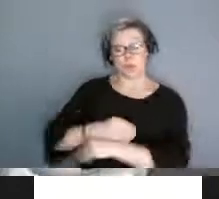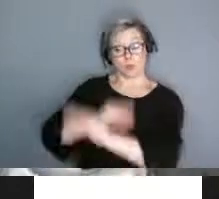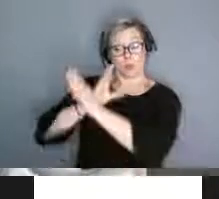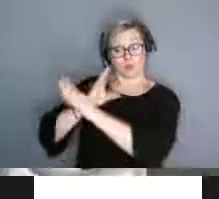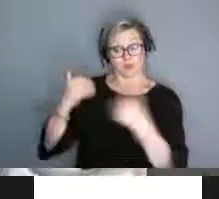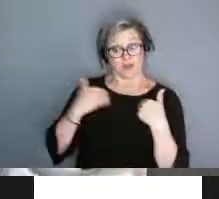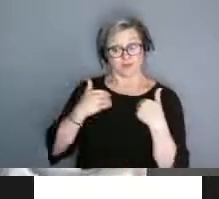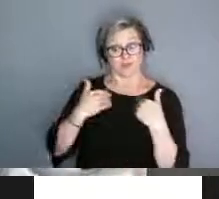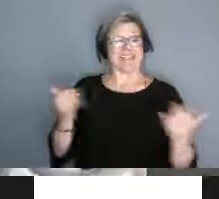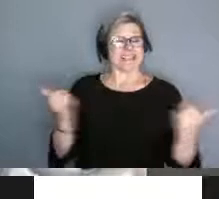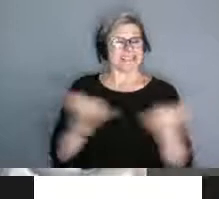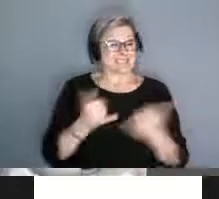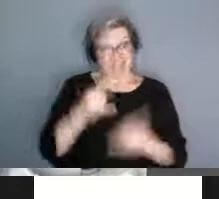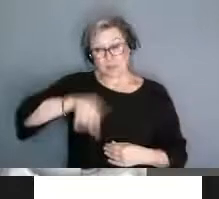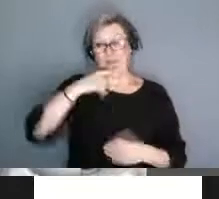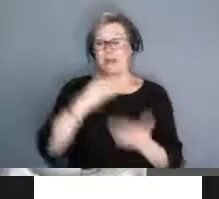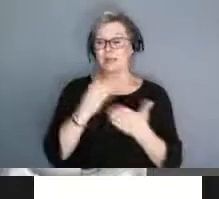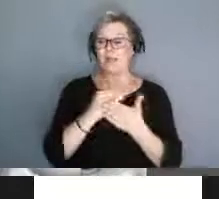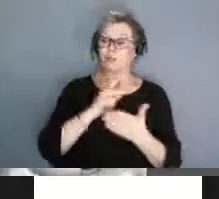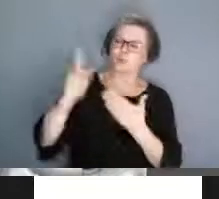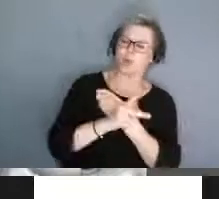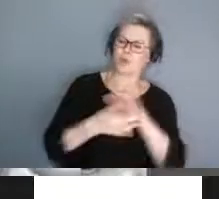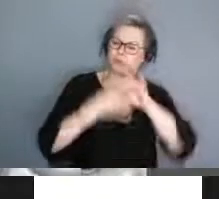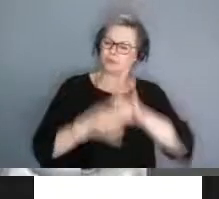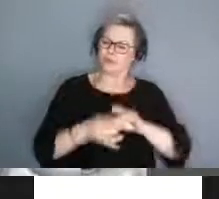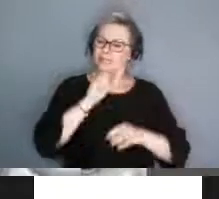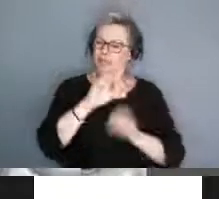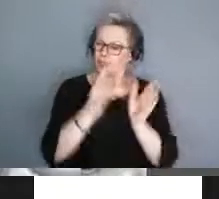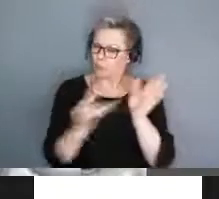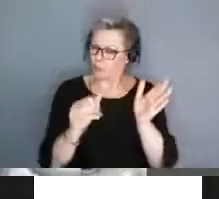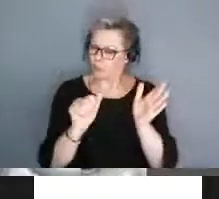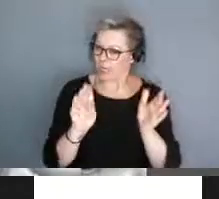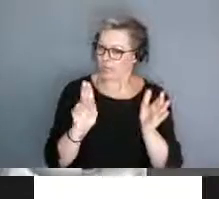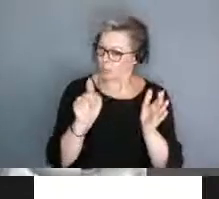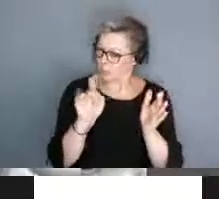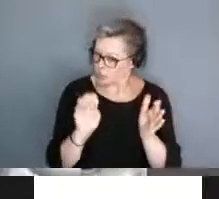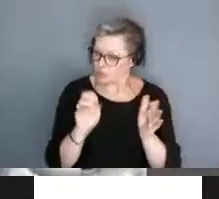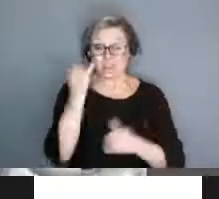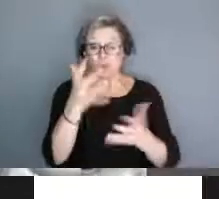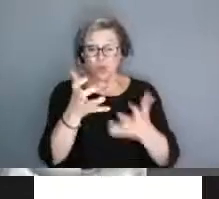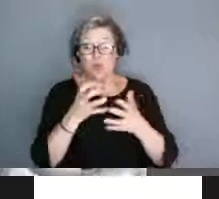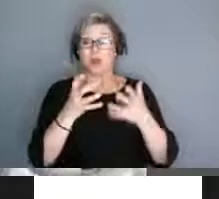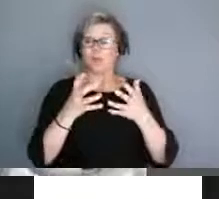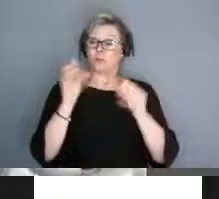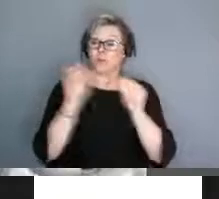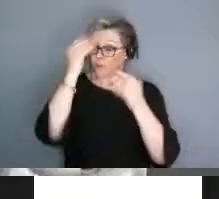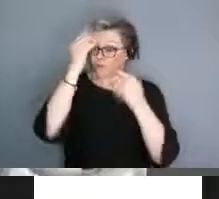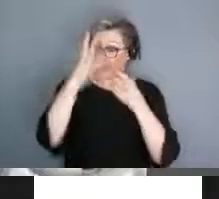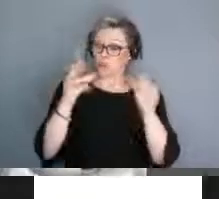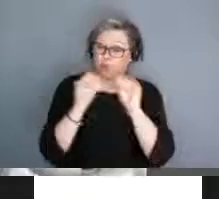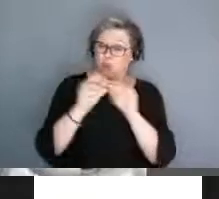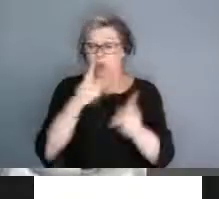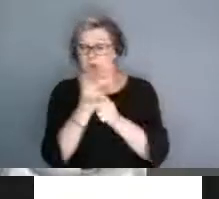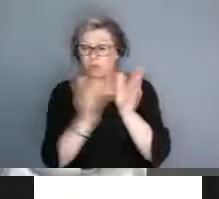overview of a program around elder abuse. If you would like more information specifically on the different forms of abuse, I'd encourage you to go to